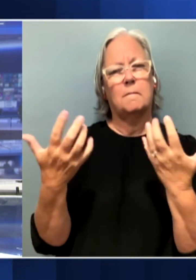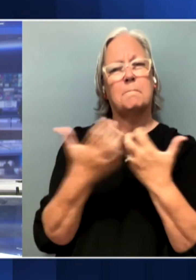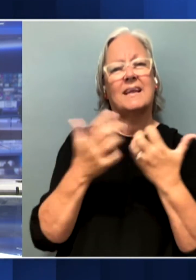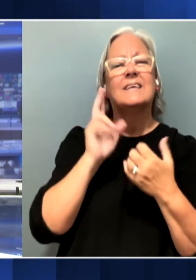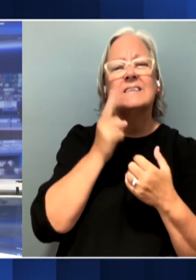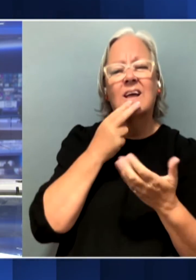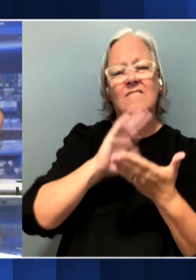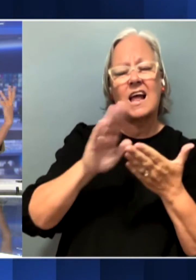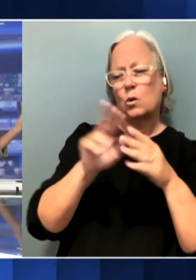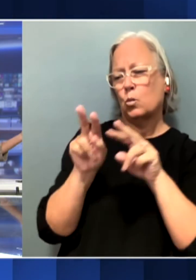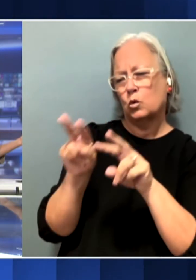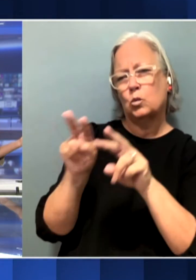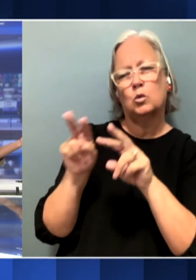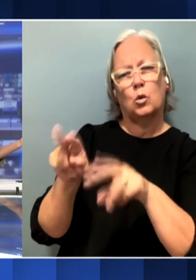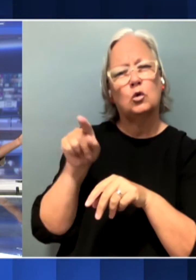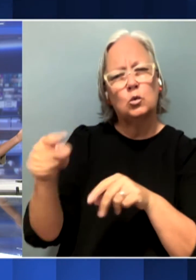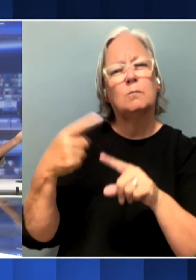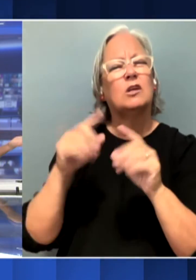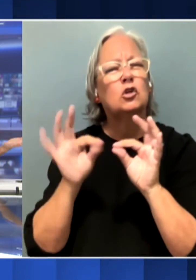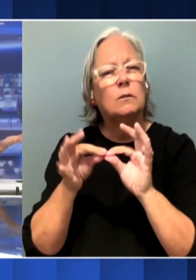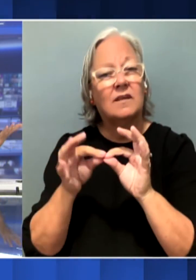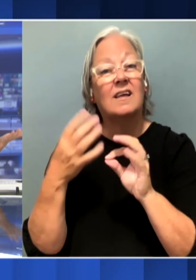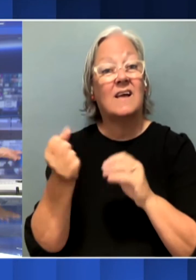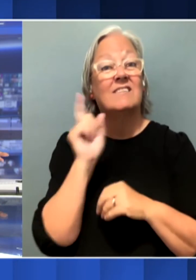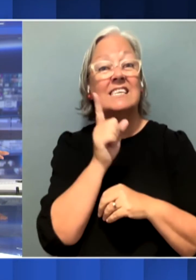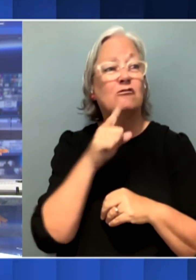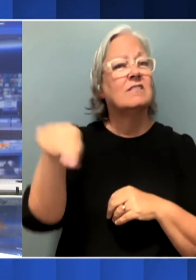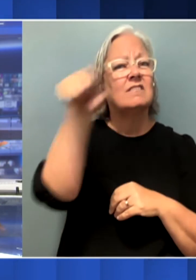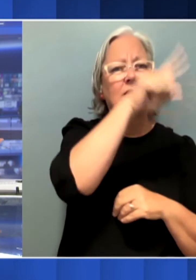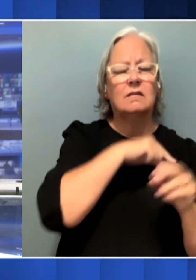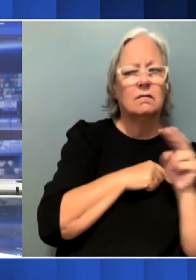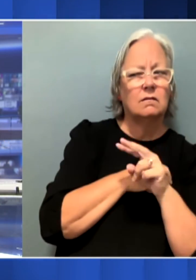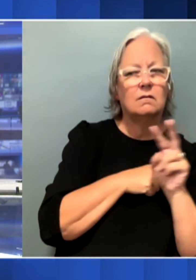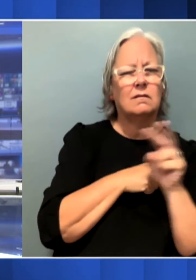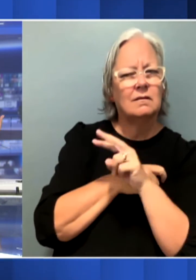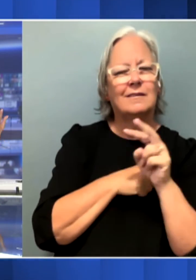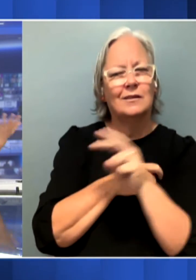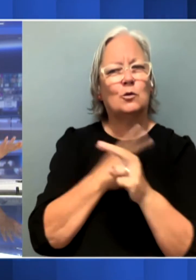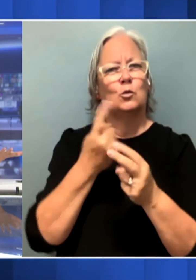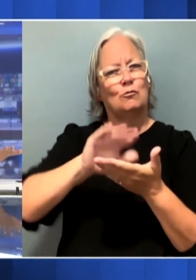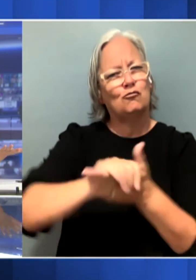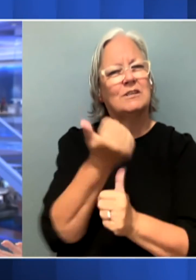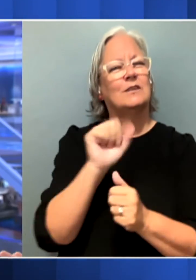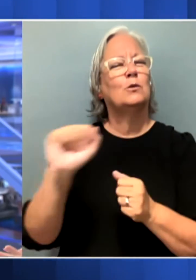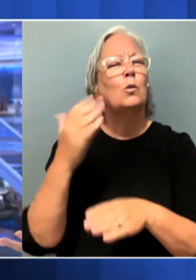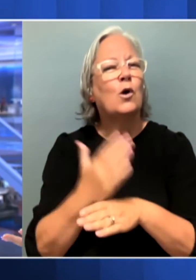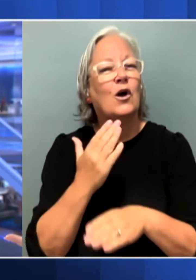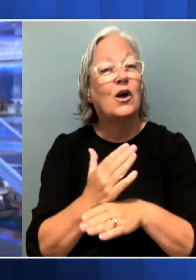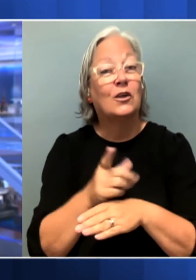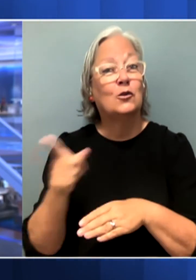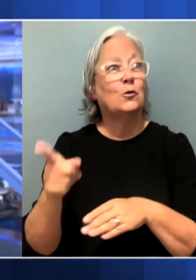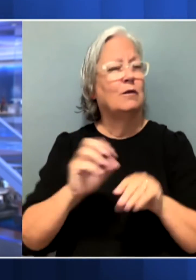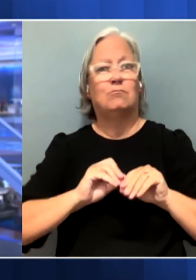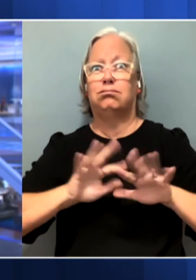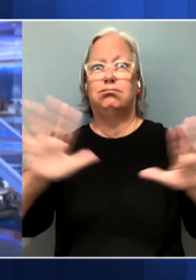hearing community, you have a whole lot of hearing people in the audience who see you too and appreciate you as well. often you go viral on social media. There's